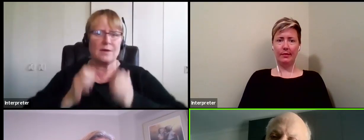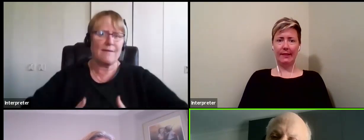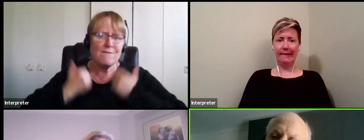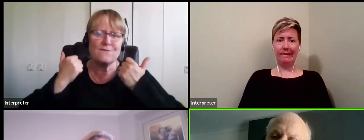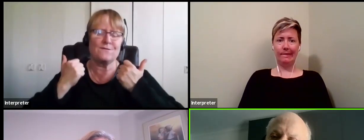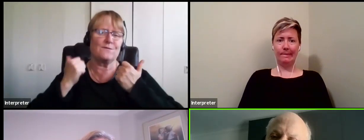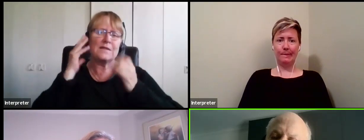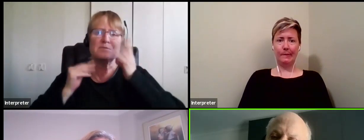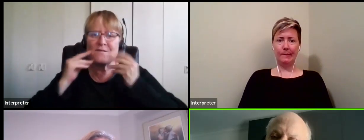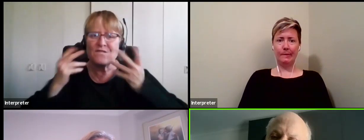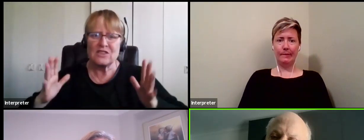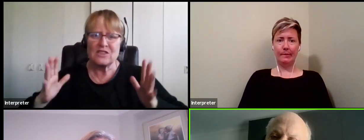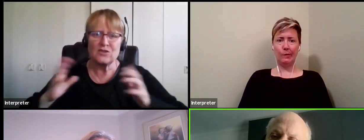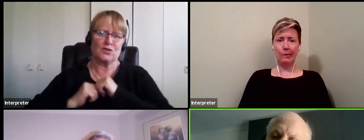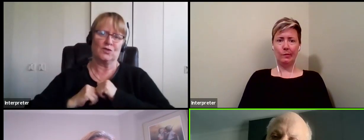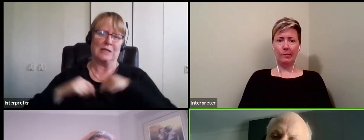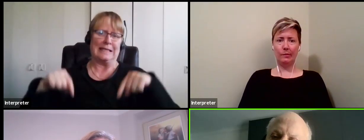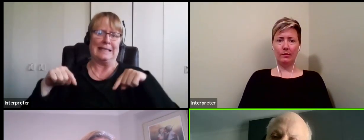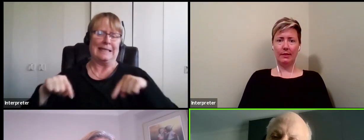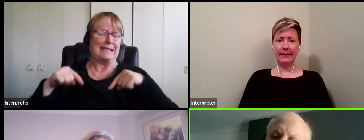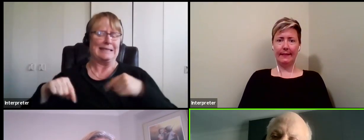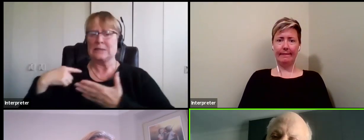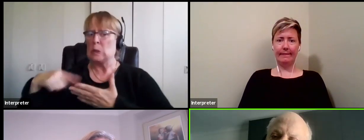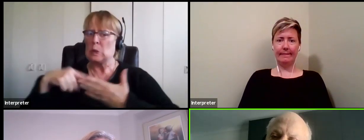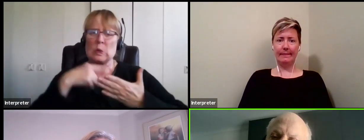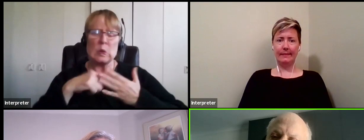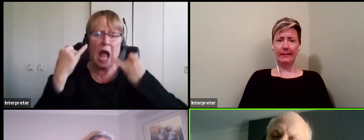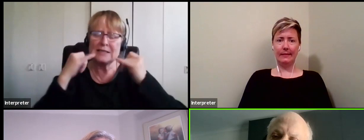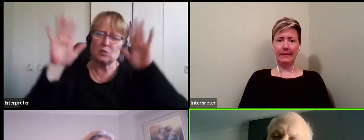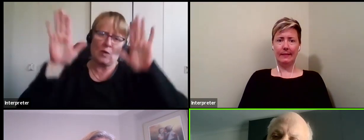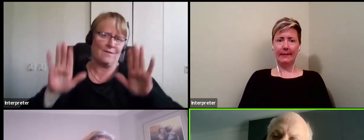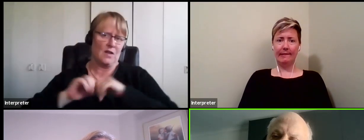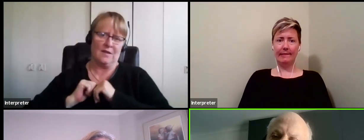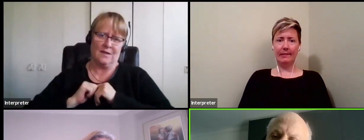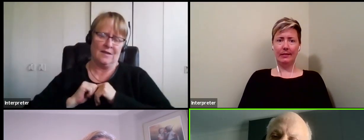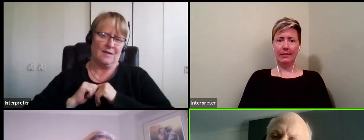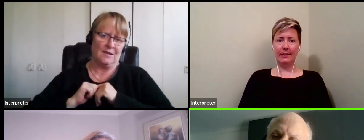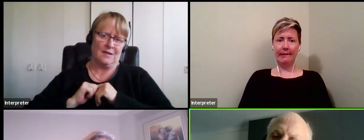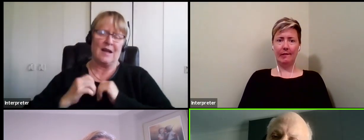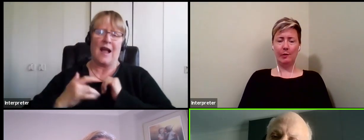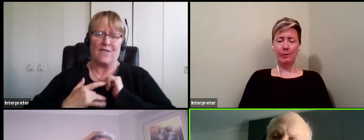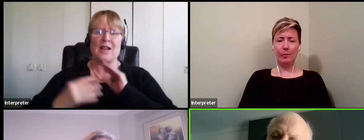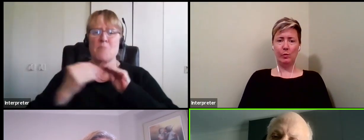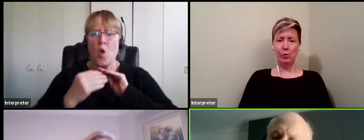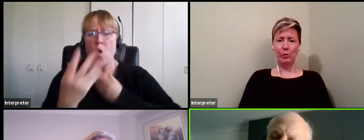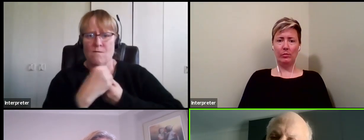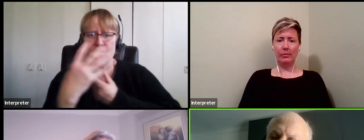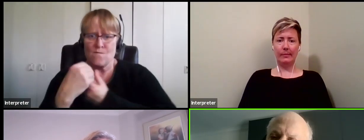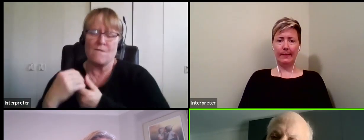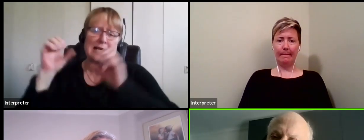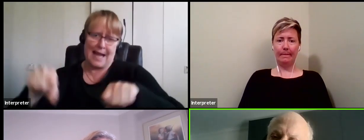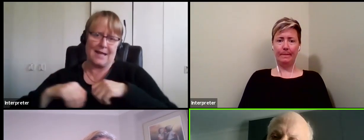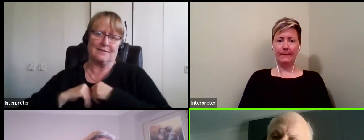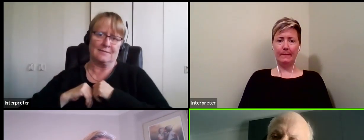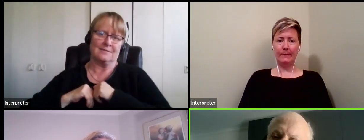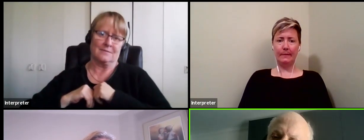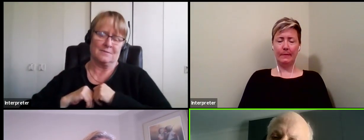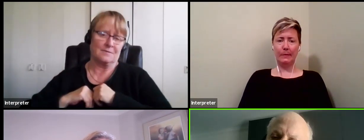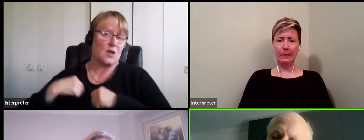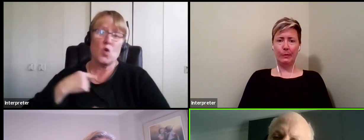ideas, I believe, here from talking to some really good people. There are more people that can be talked to, and we're happy to facilitate it in any